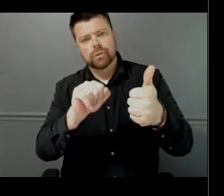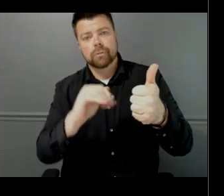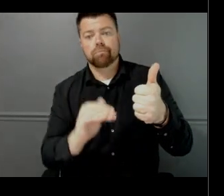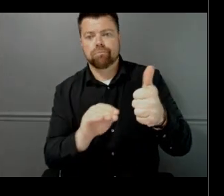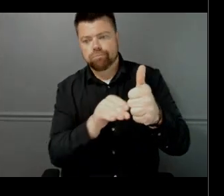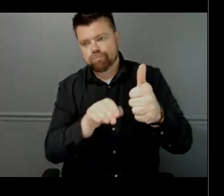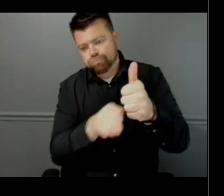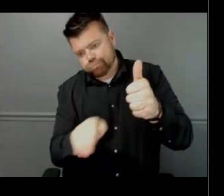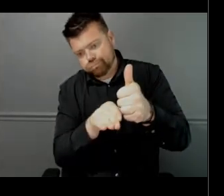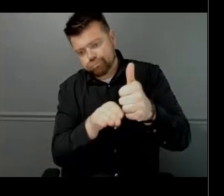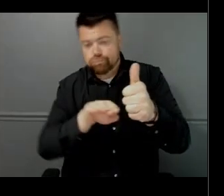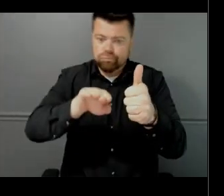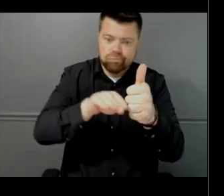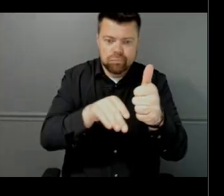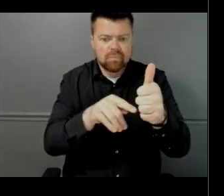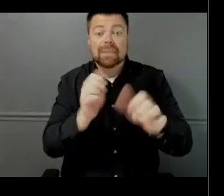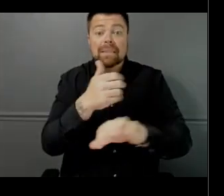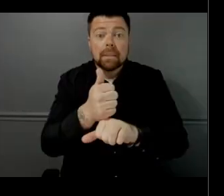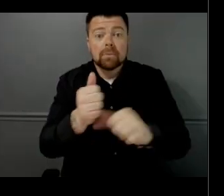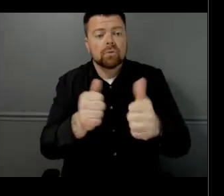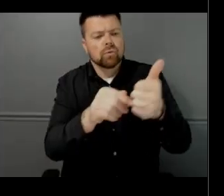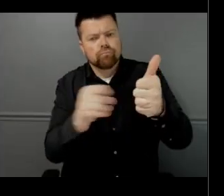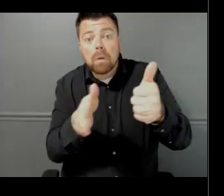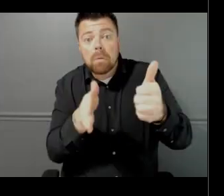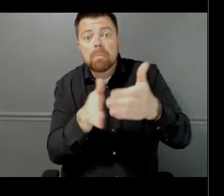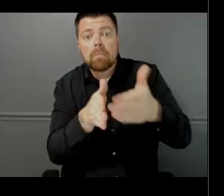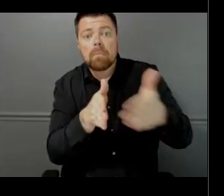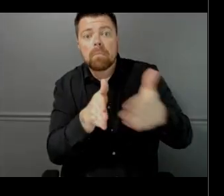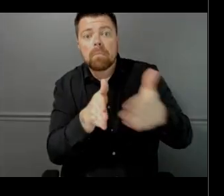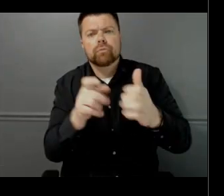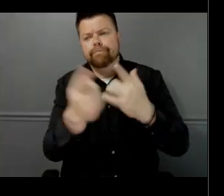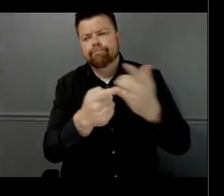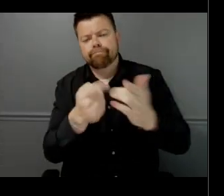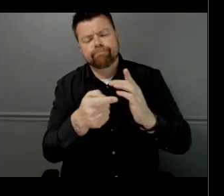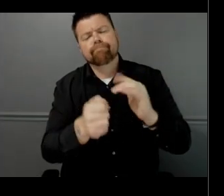a grading plan should be considered preliminary.